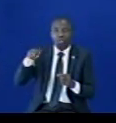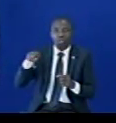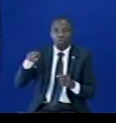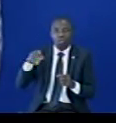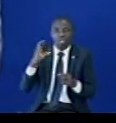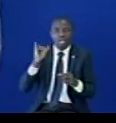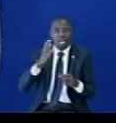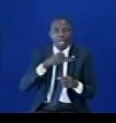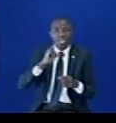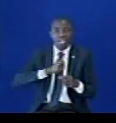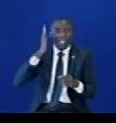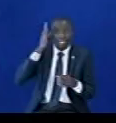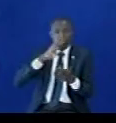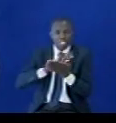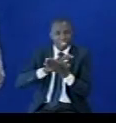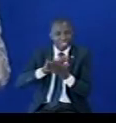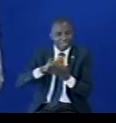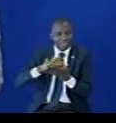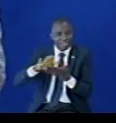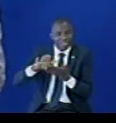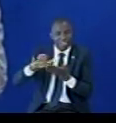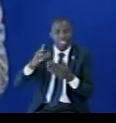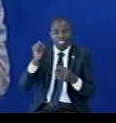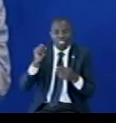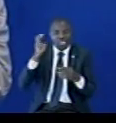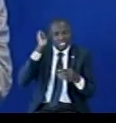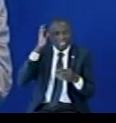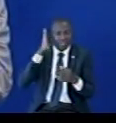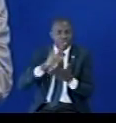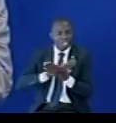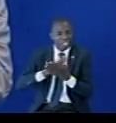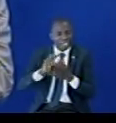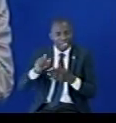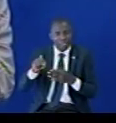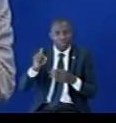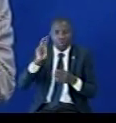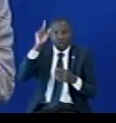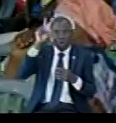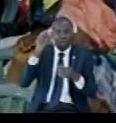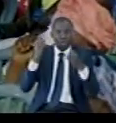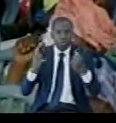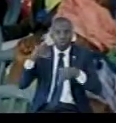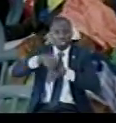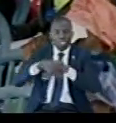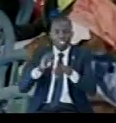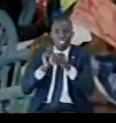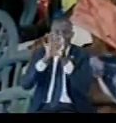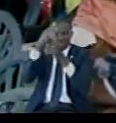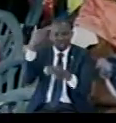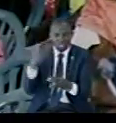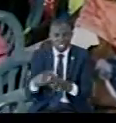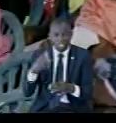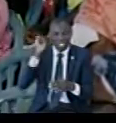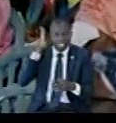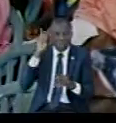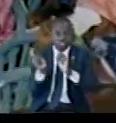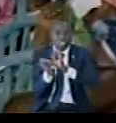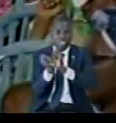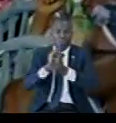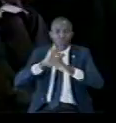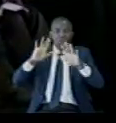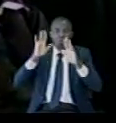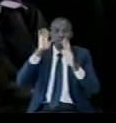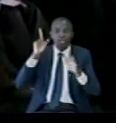I shall be clean. It will cleanse you up tonight. It will transform